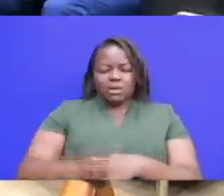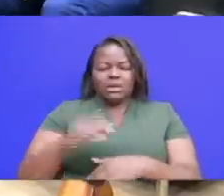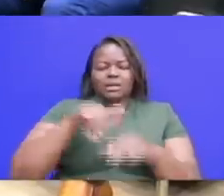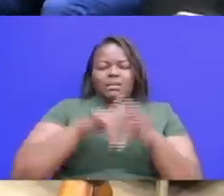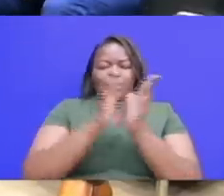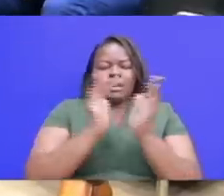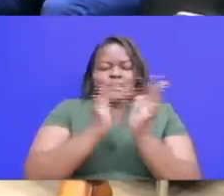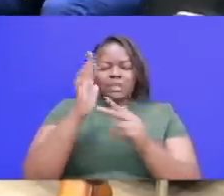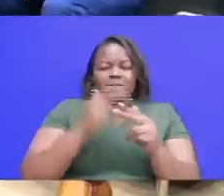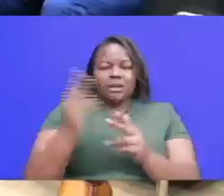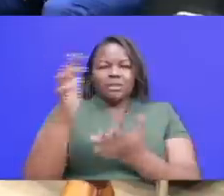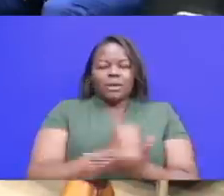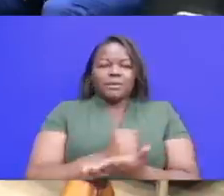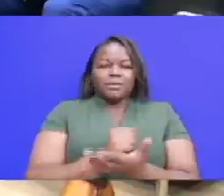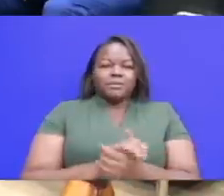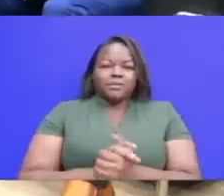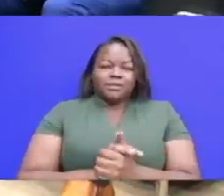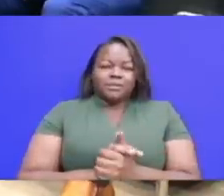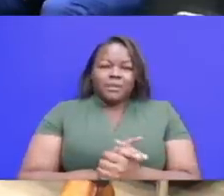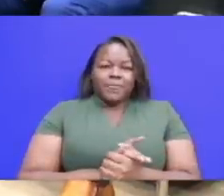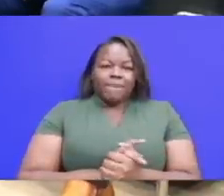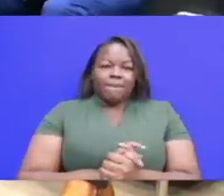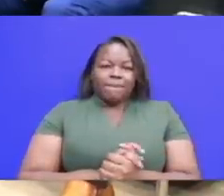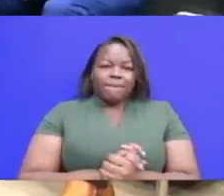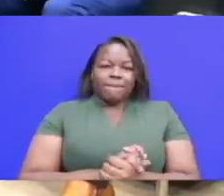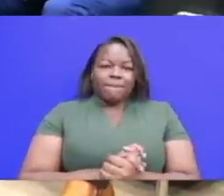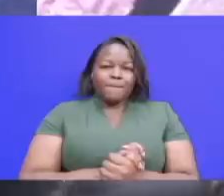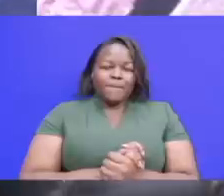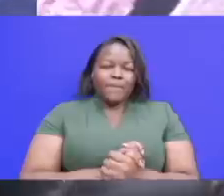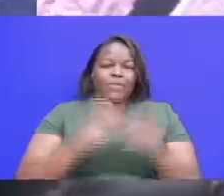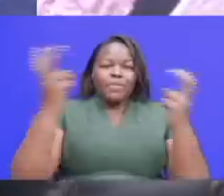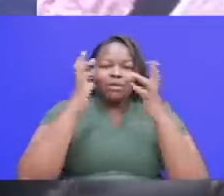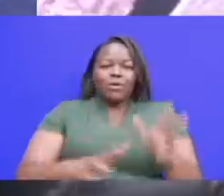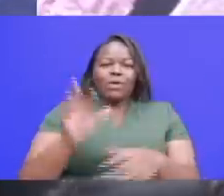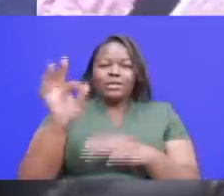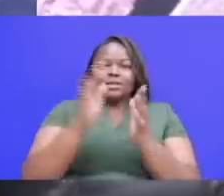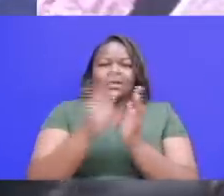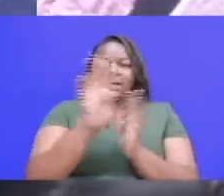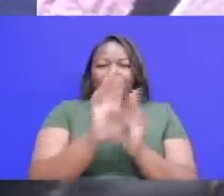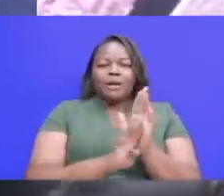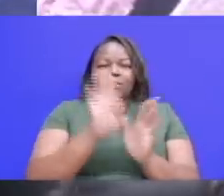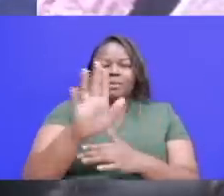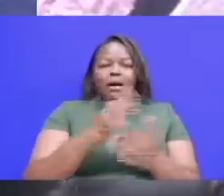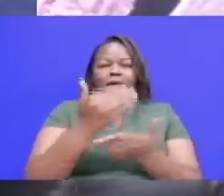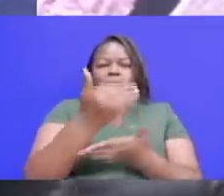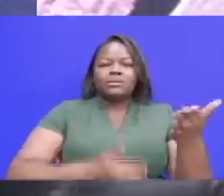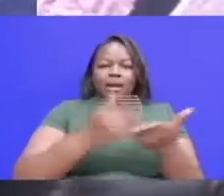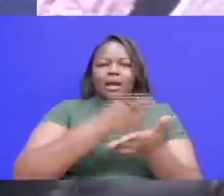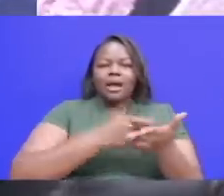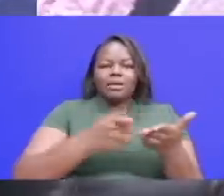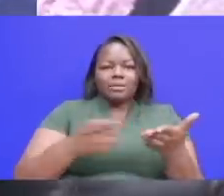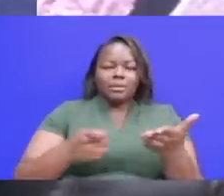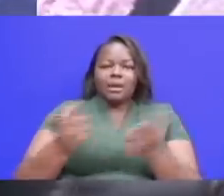name. Amen and amen. Beloved viewer, take your Bible, take your pen or paper, and jot down the